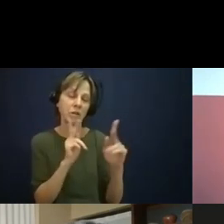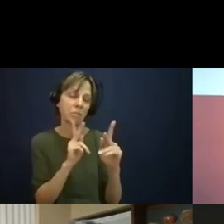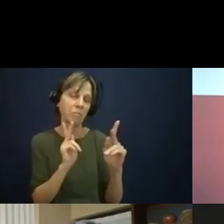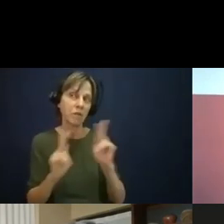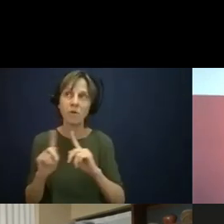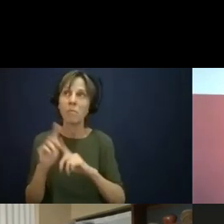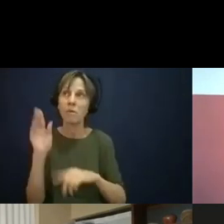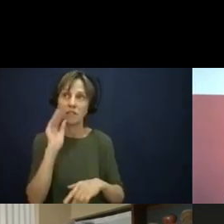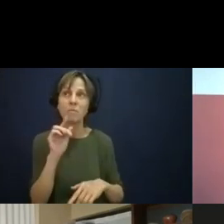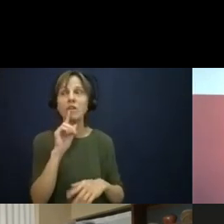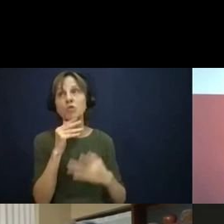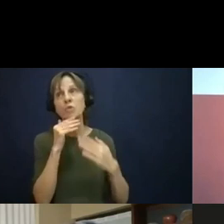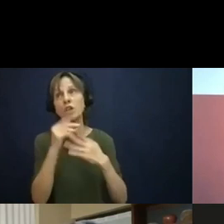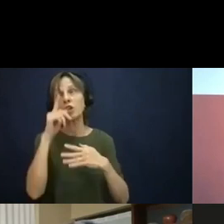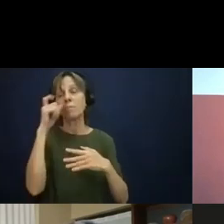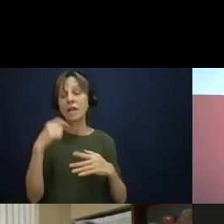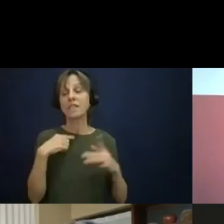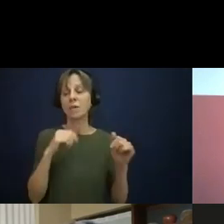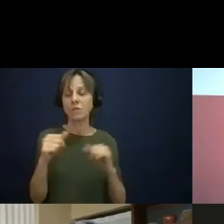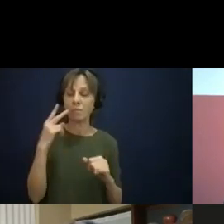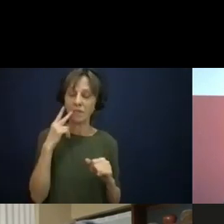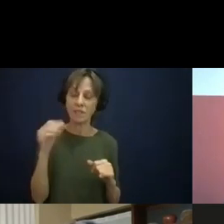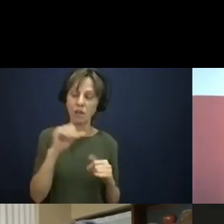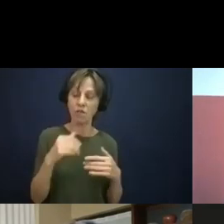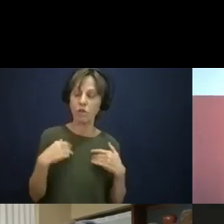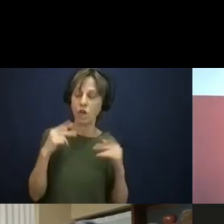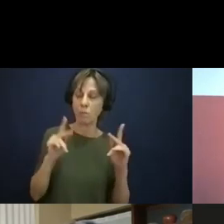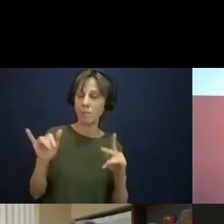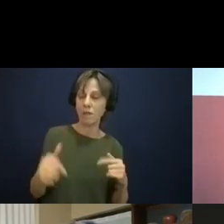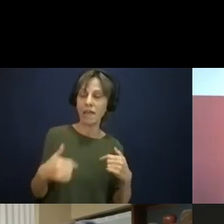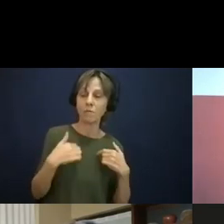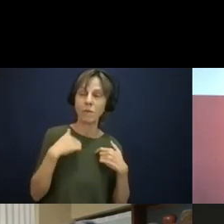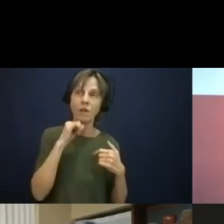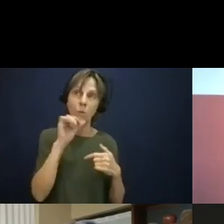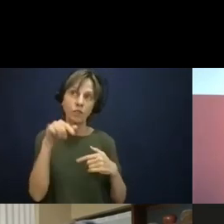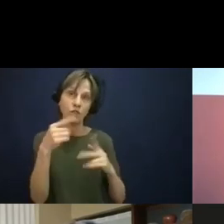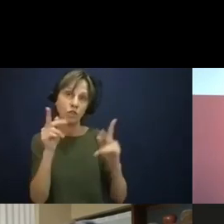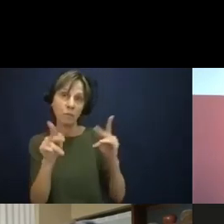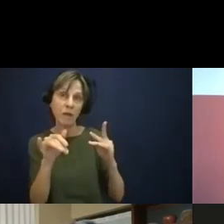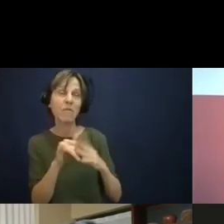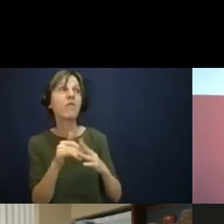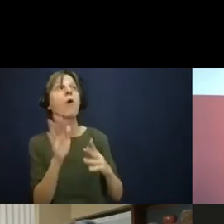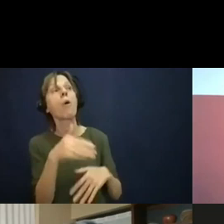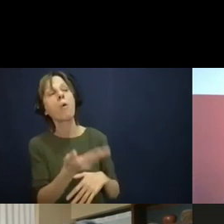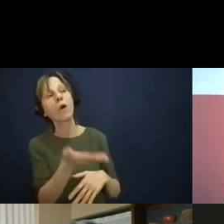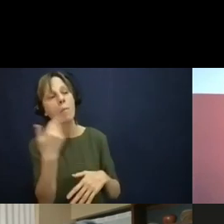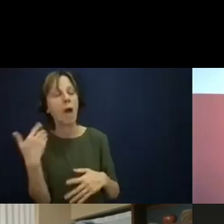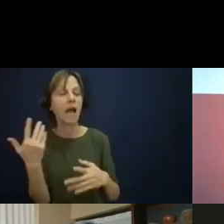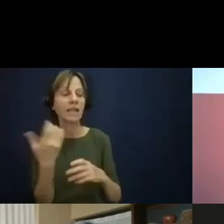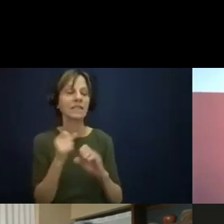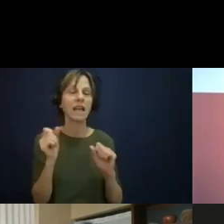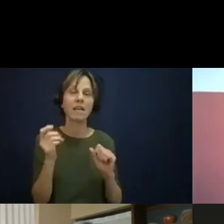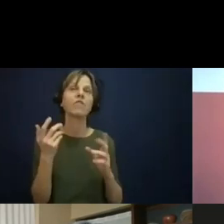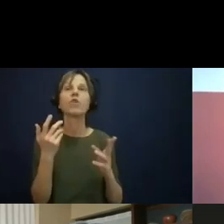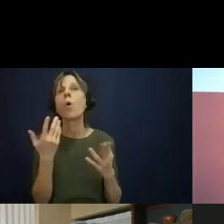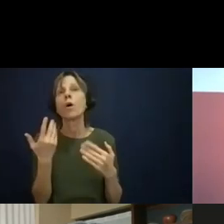was really good because I was able to see other young people like me. It wasn't just people that were like, hey, yeah, come on in here. It's safe. Like,